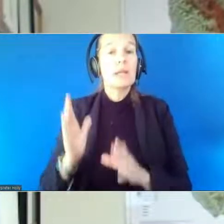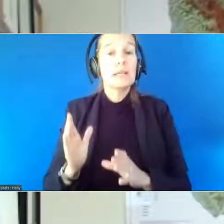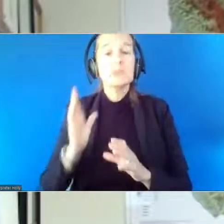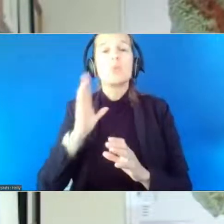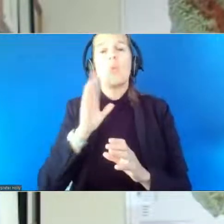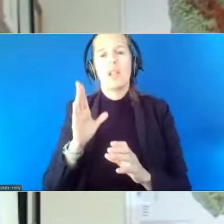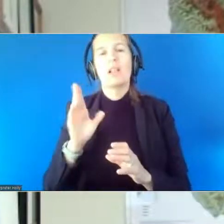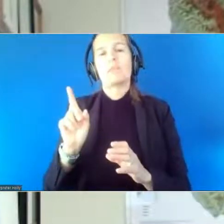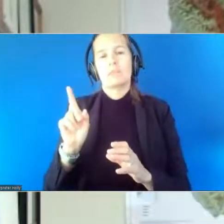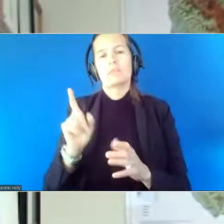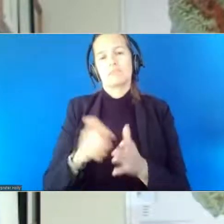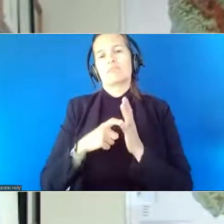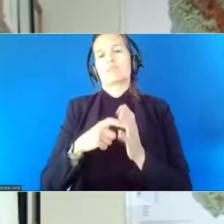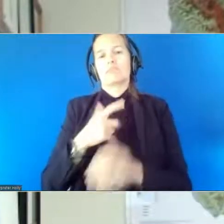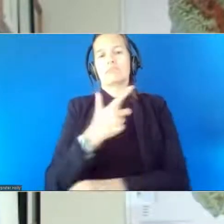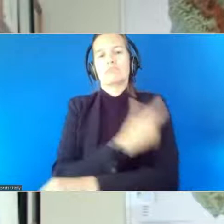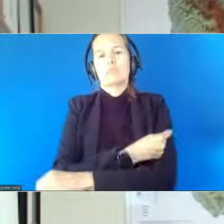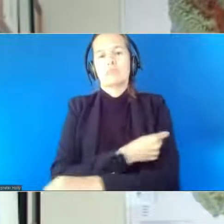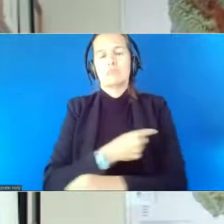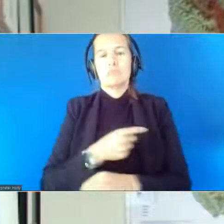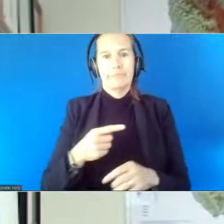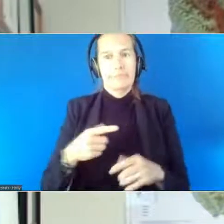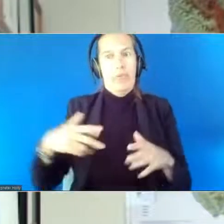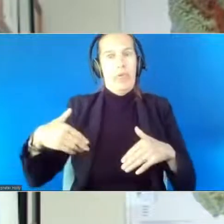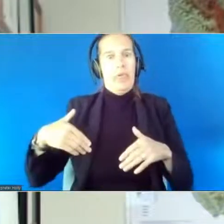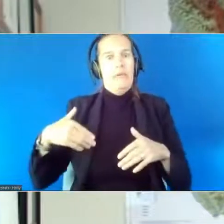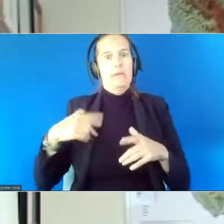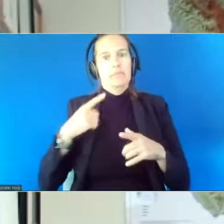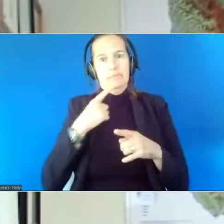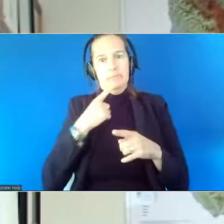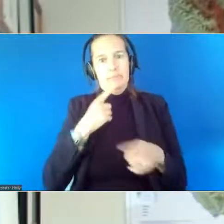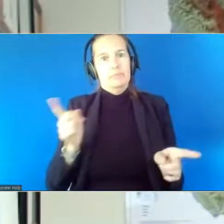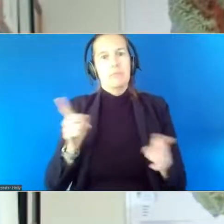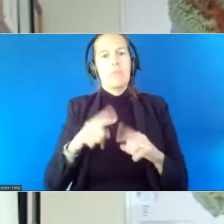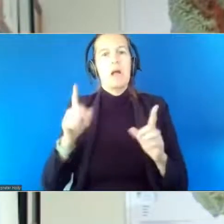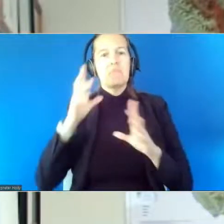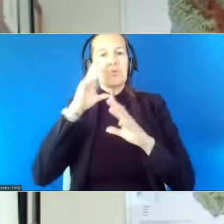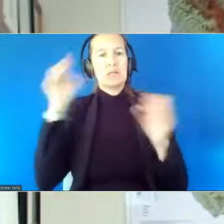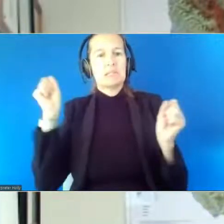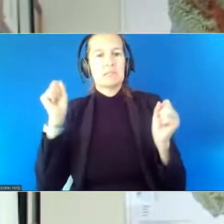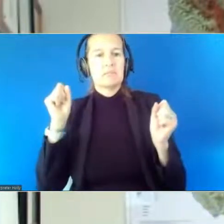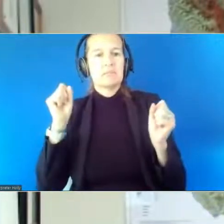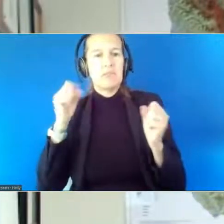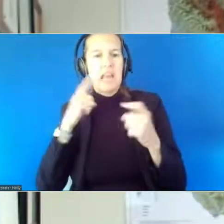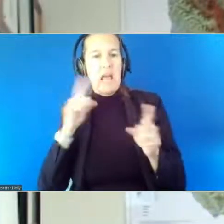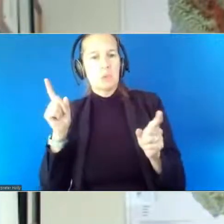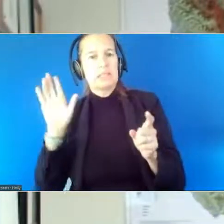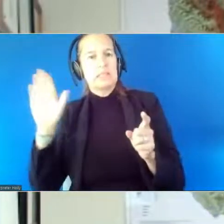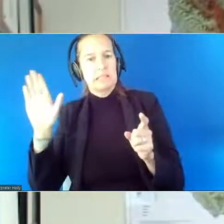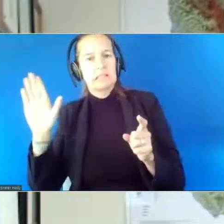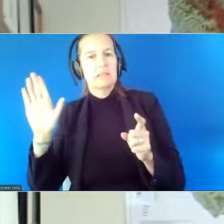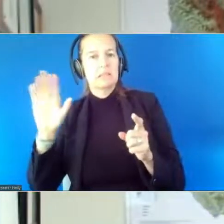to be vaccinated. And those haven't been published yet, but the president has announced that that's his intention.